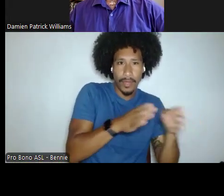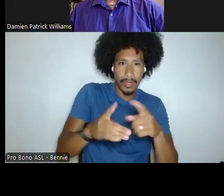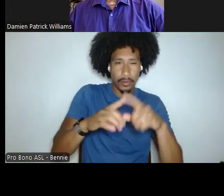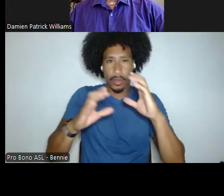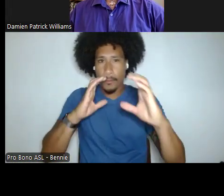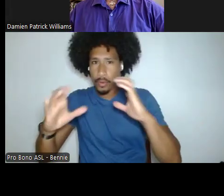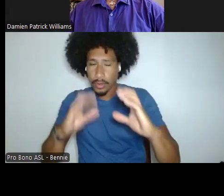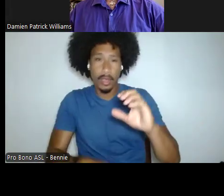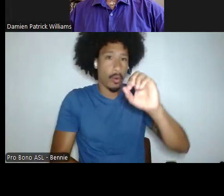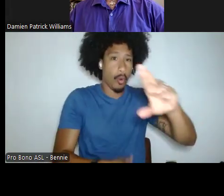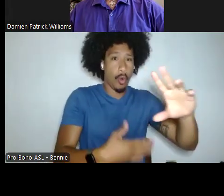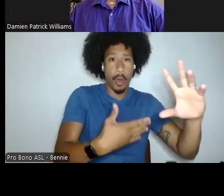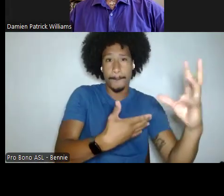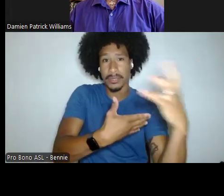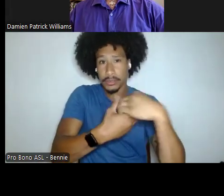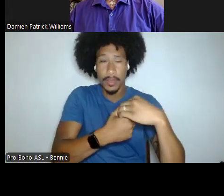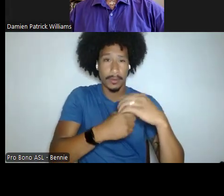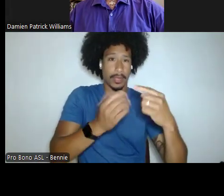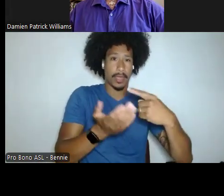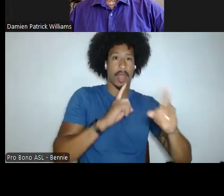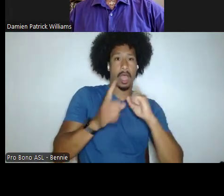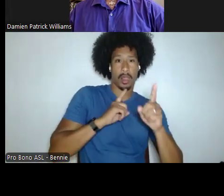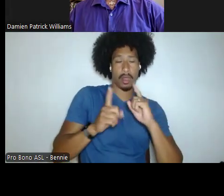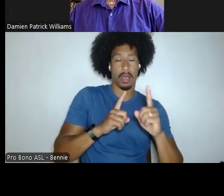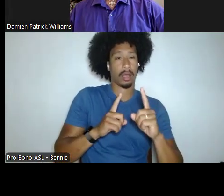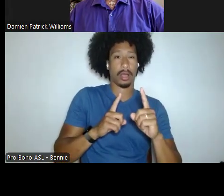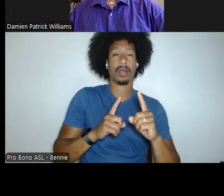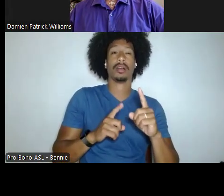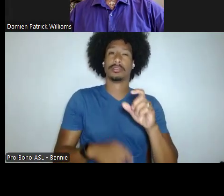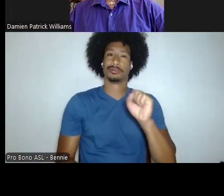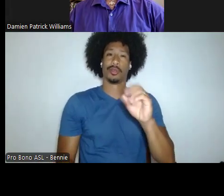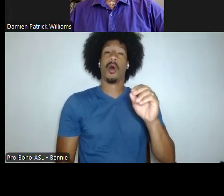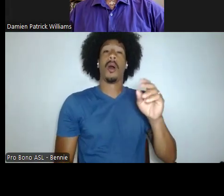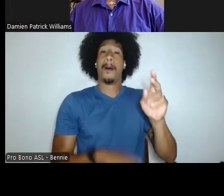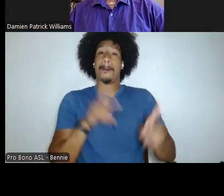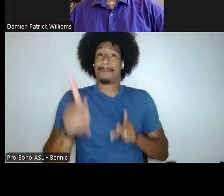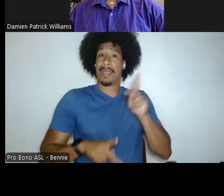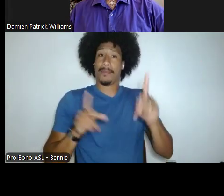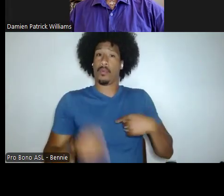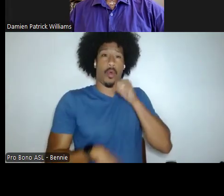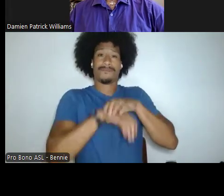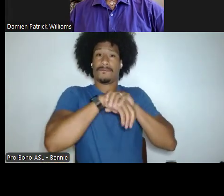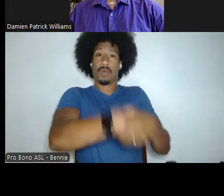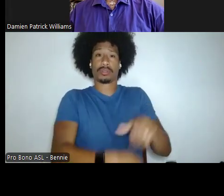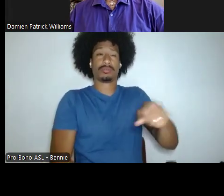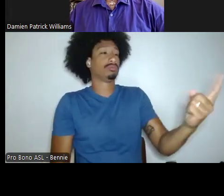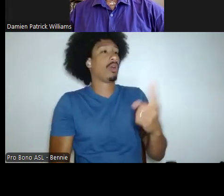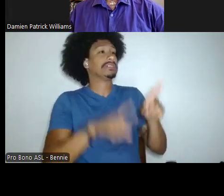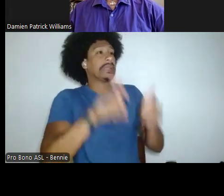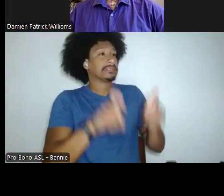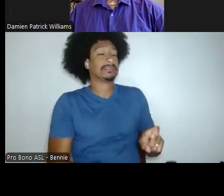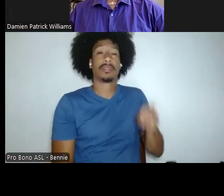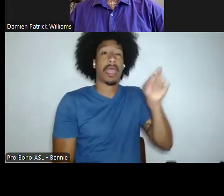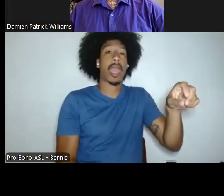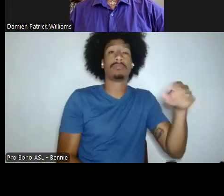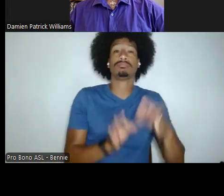dialogue. So we don't make people like test out things. They can watch if they want to. They don't have to talk if they don't want to. They can